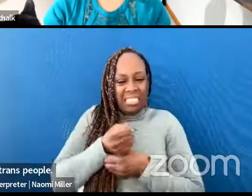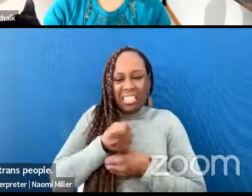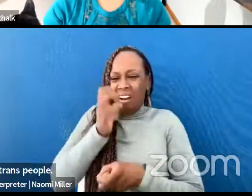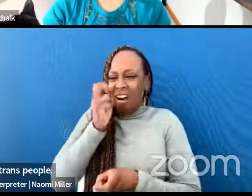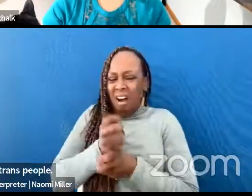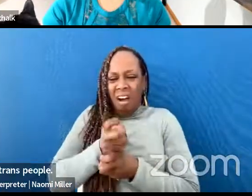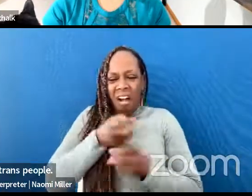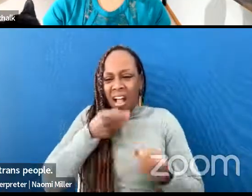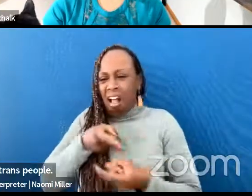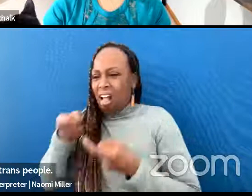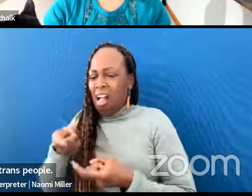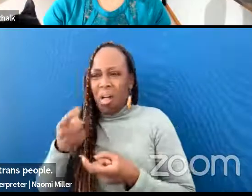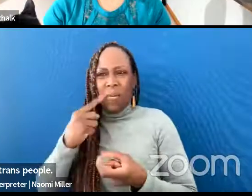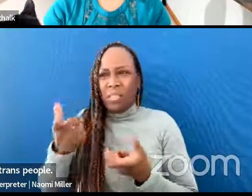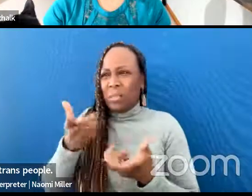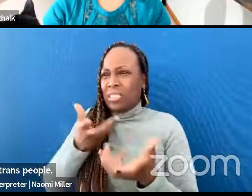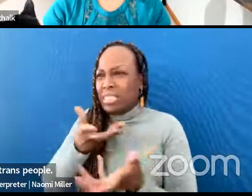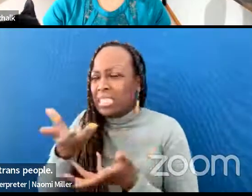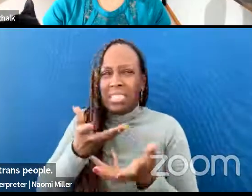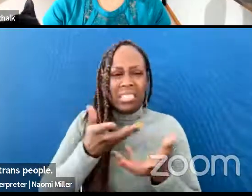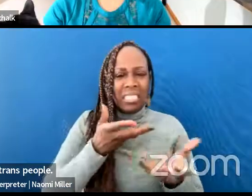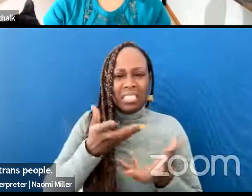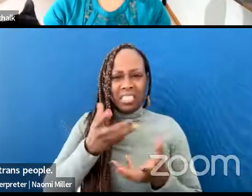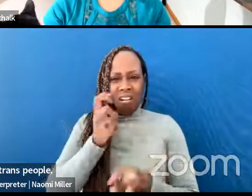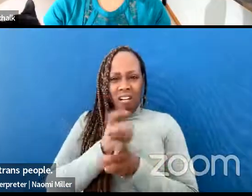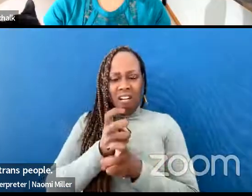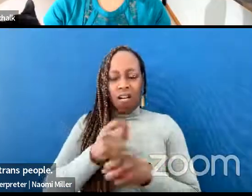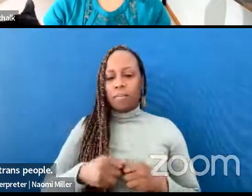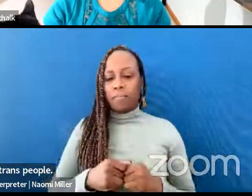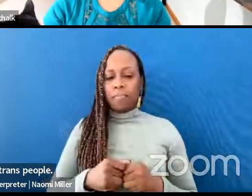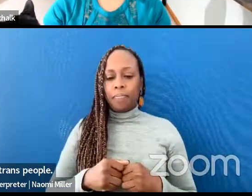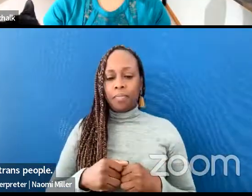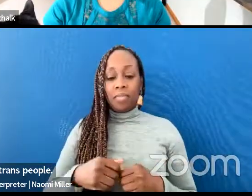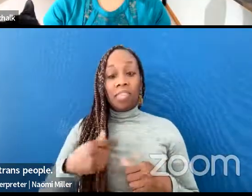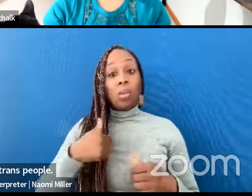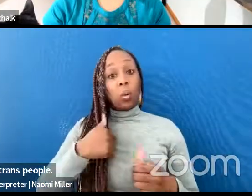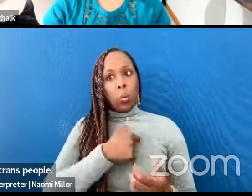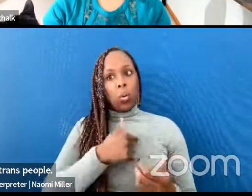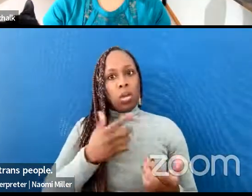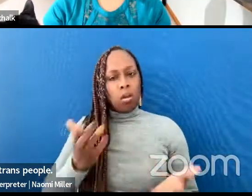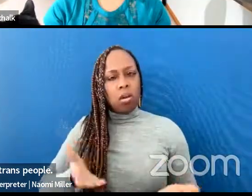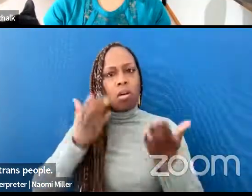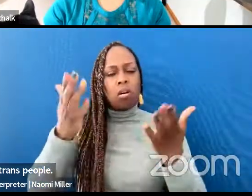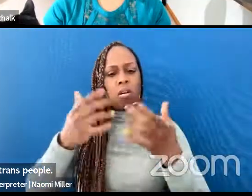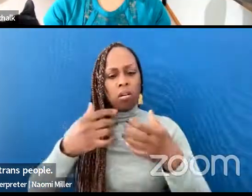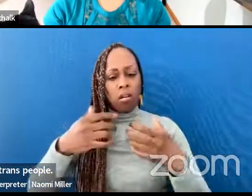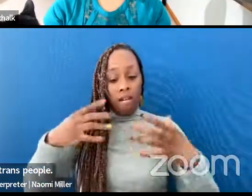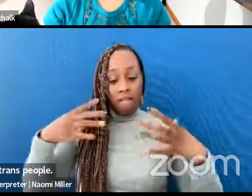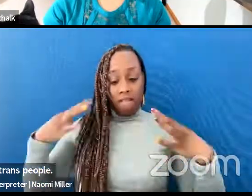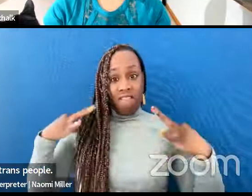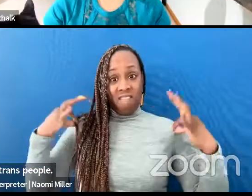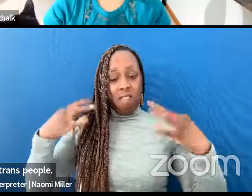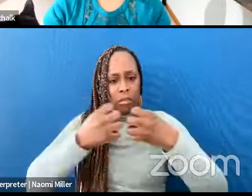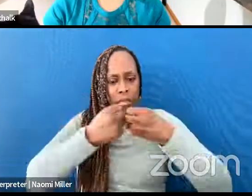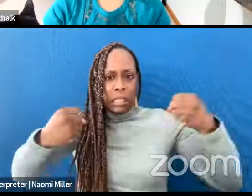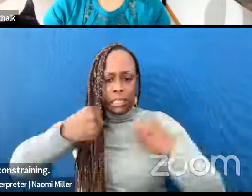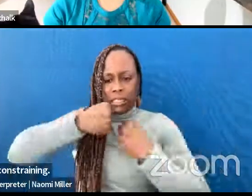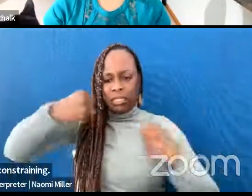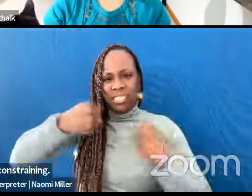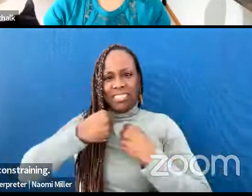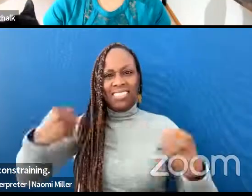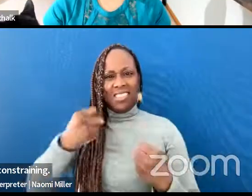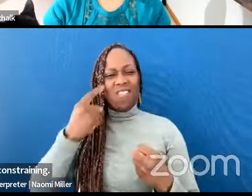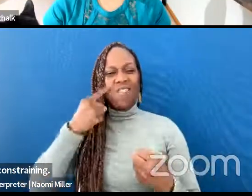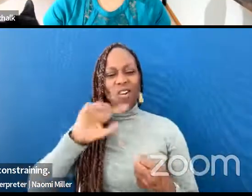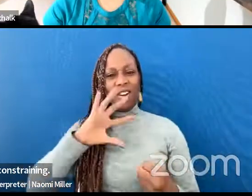pain issues we share. We elevate stretchy fabrics as a transcript revelation. I disclose that my